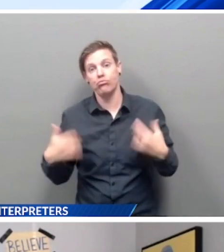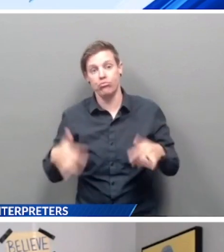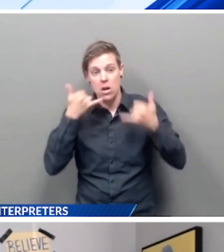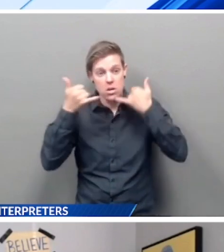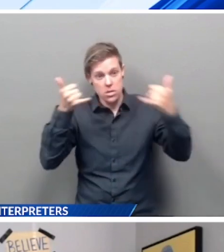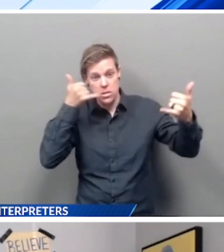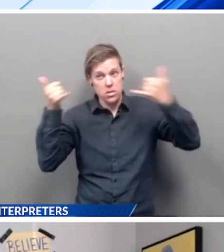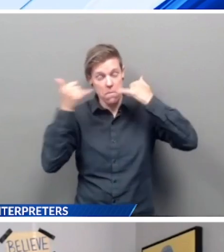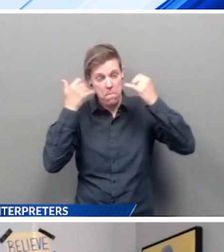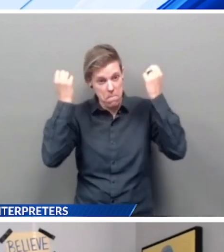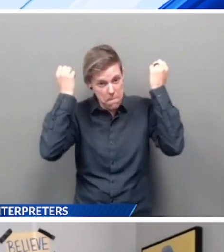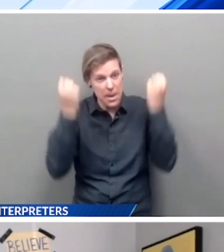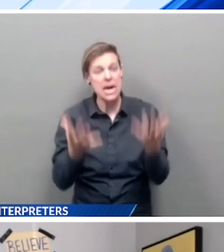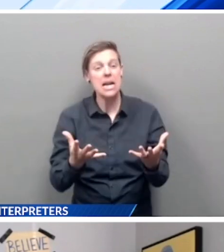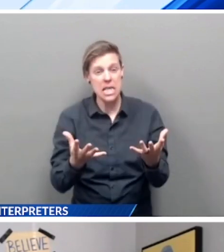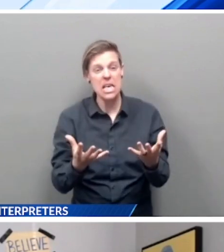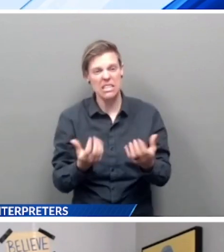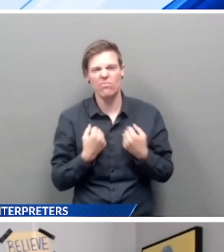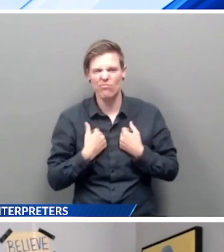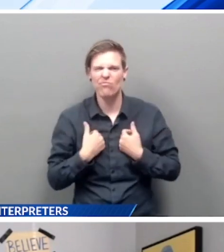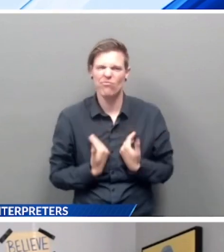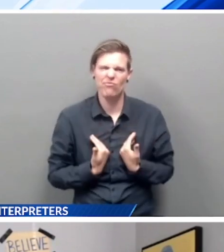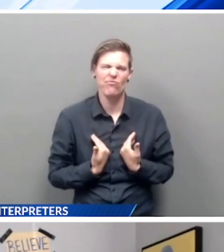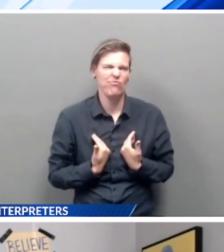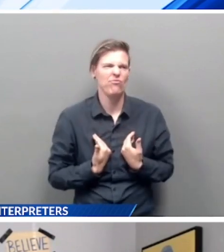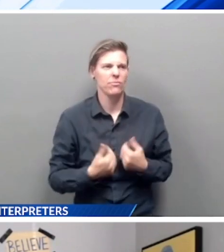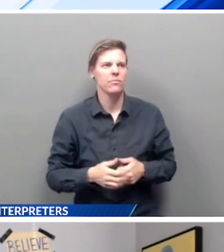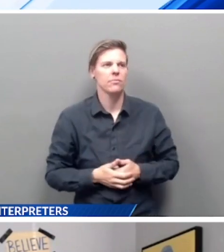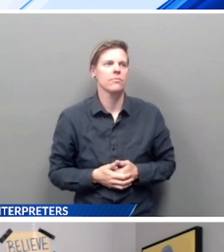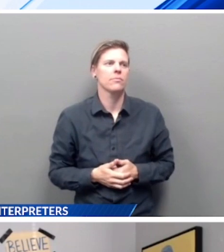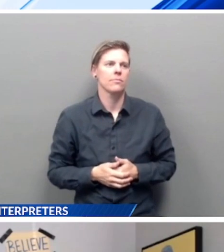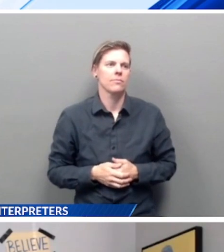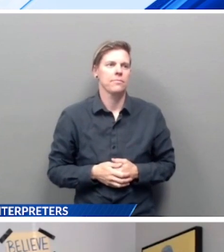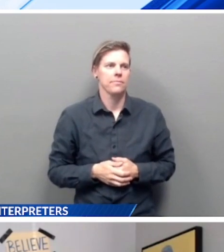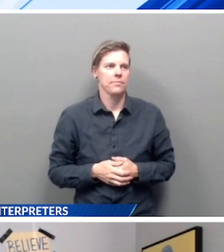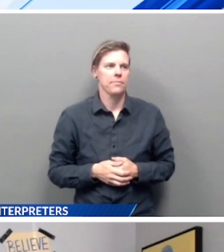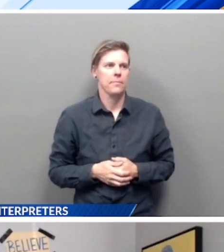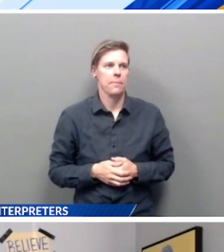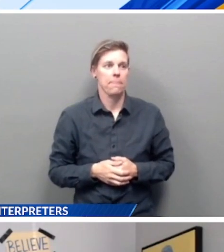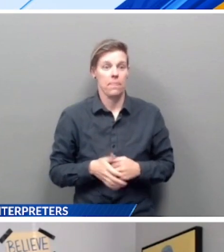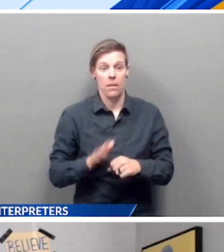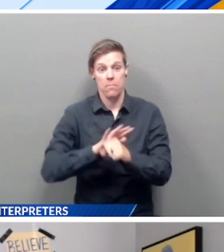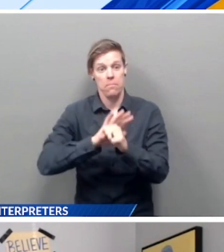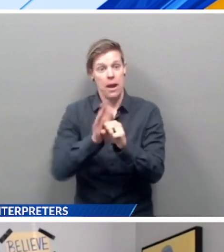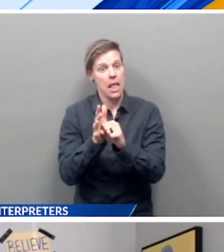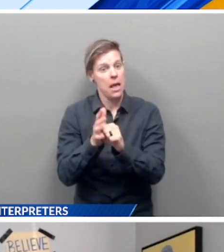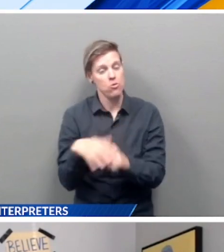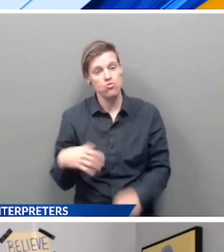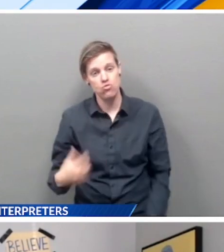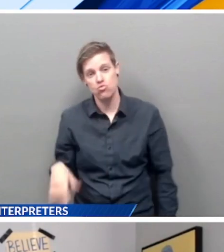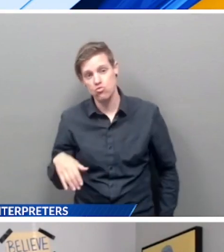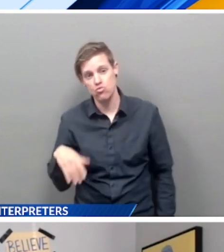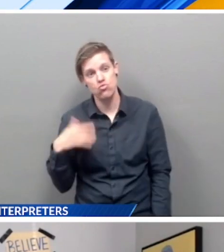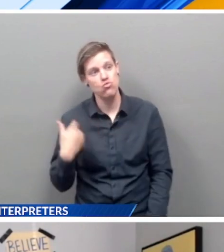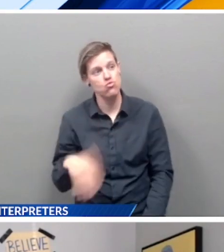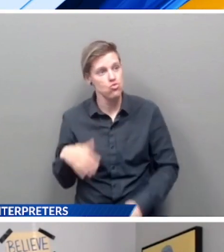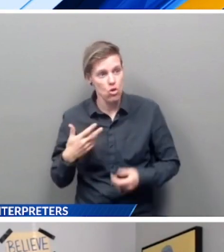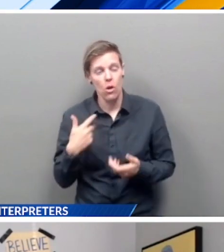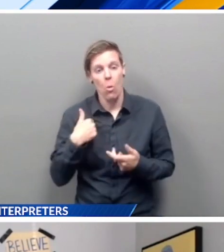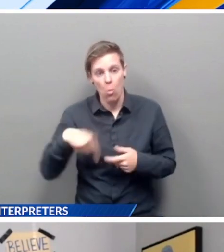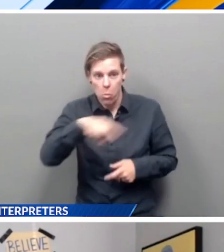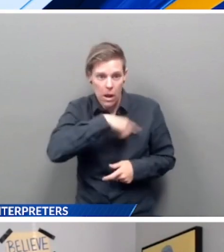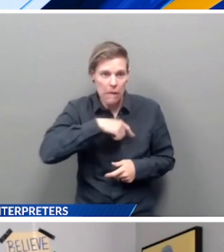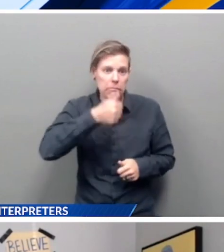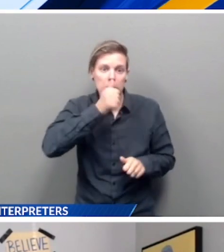So, you know, this pandemic is really, really trying on not